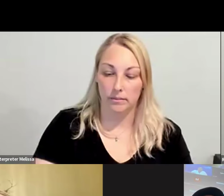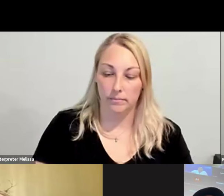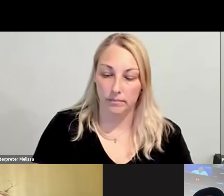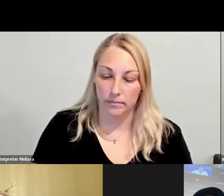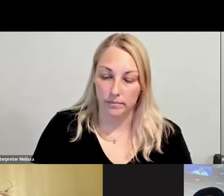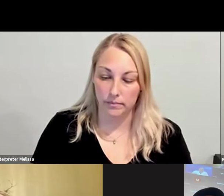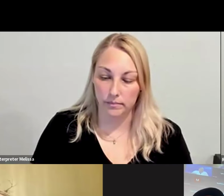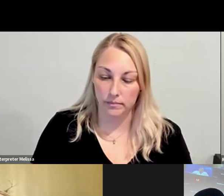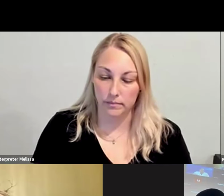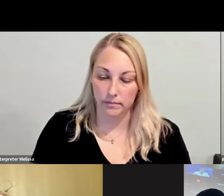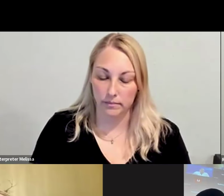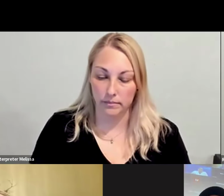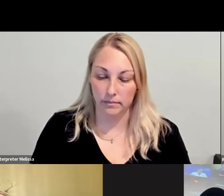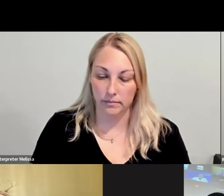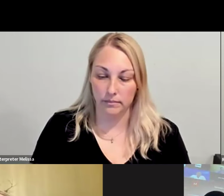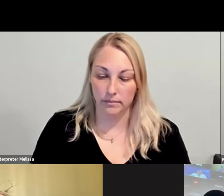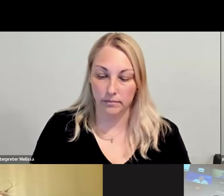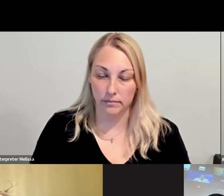Okay.